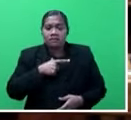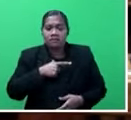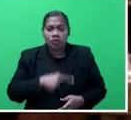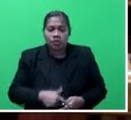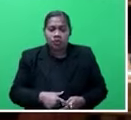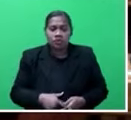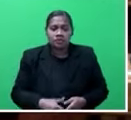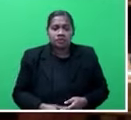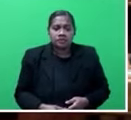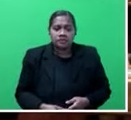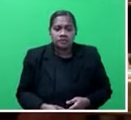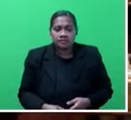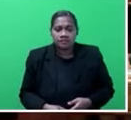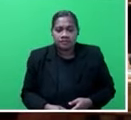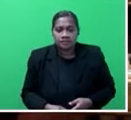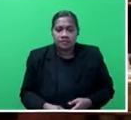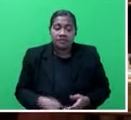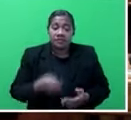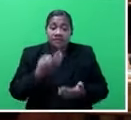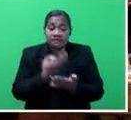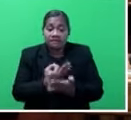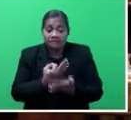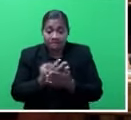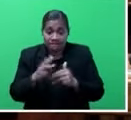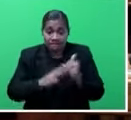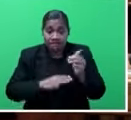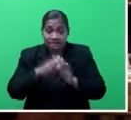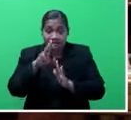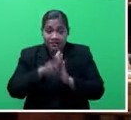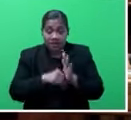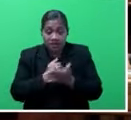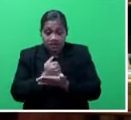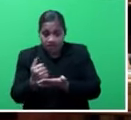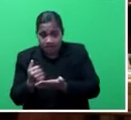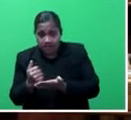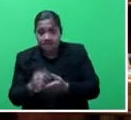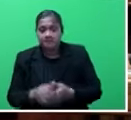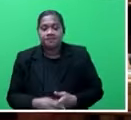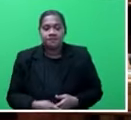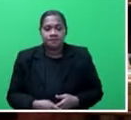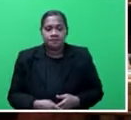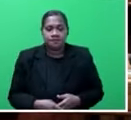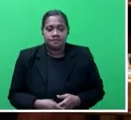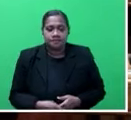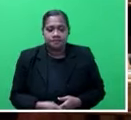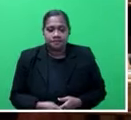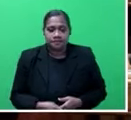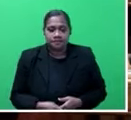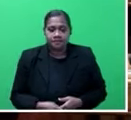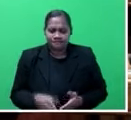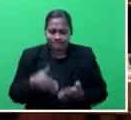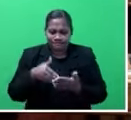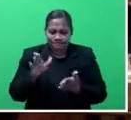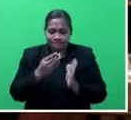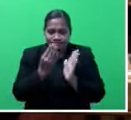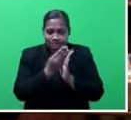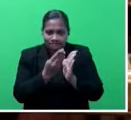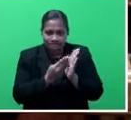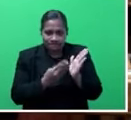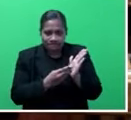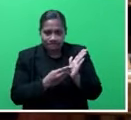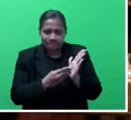the Financial Management Act that authorizes this kind of budget